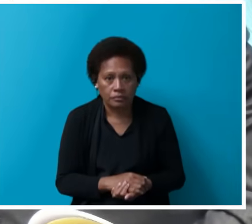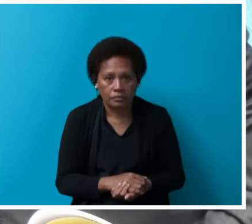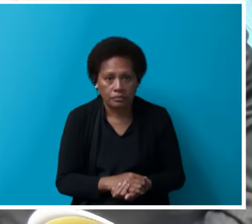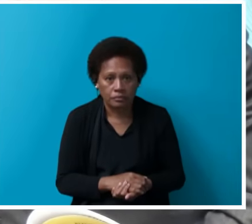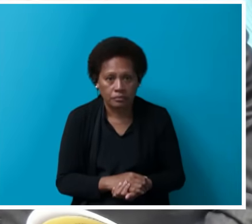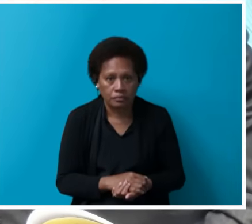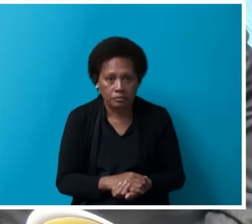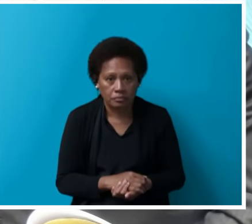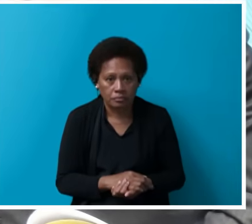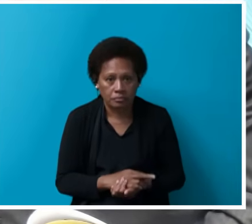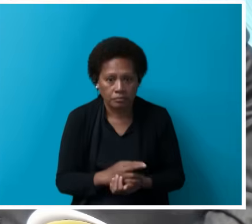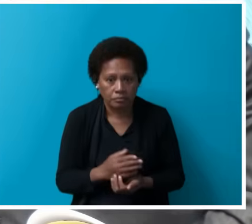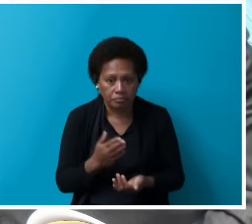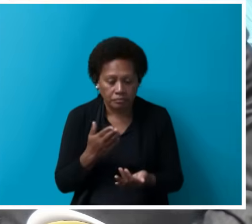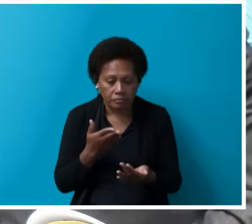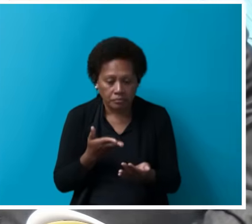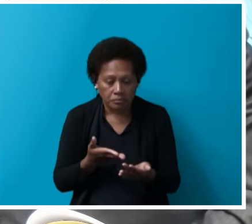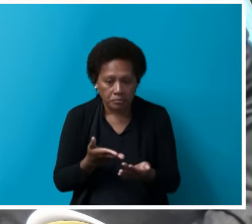refer to the points made by